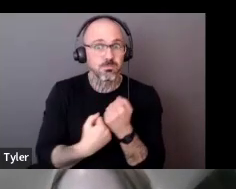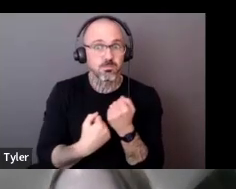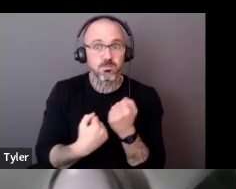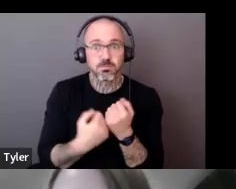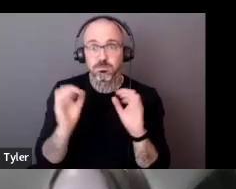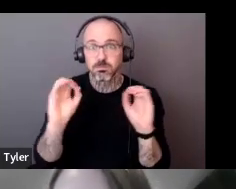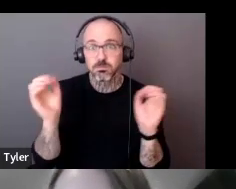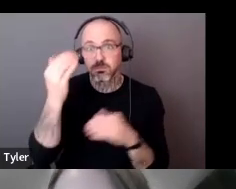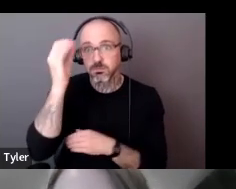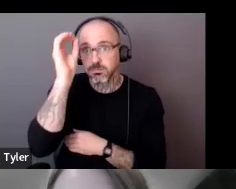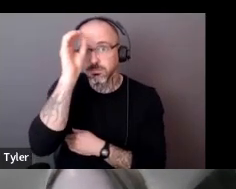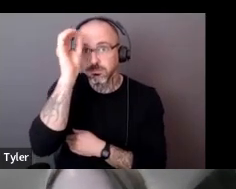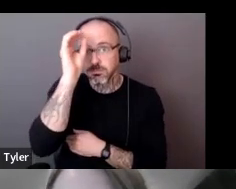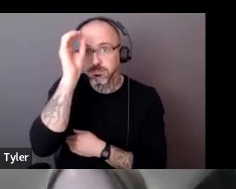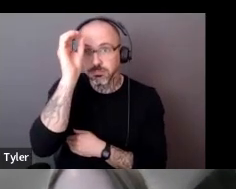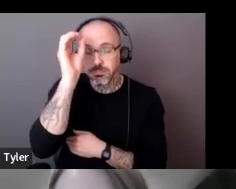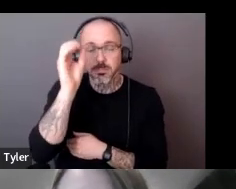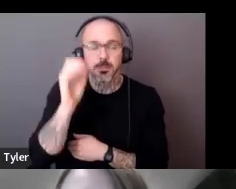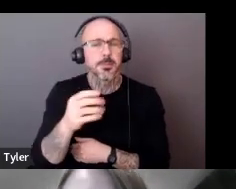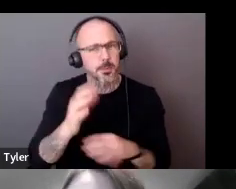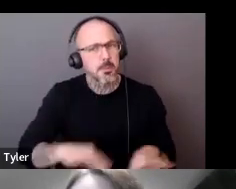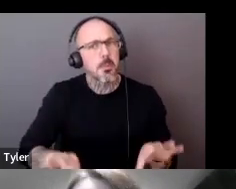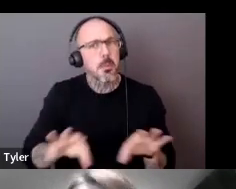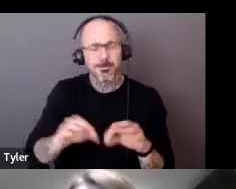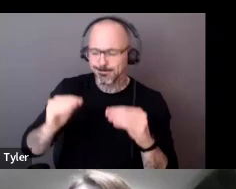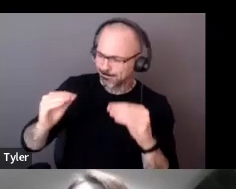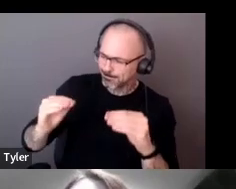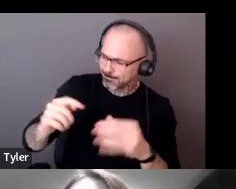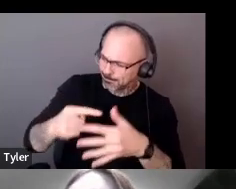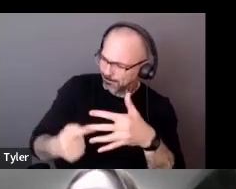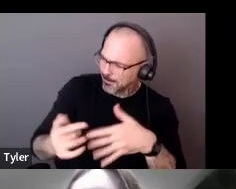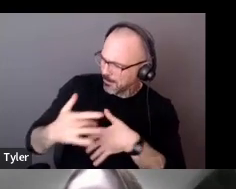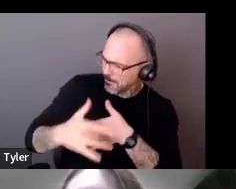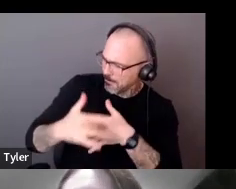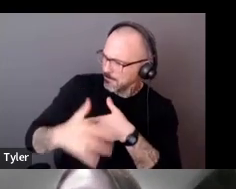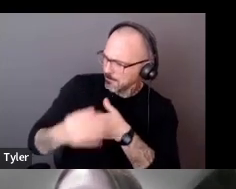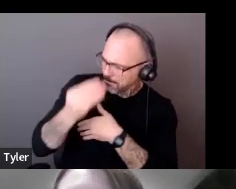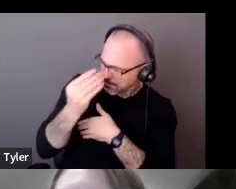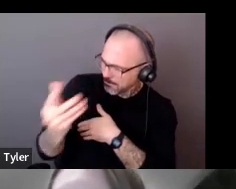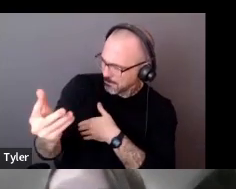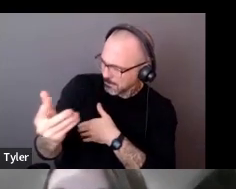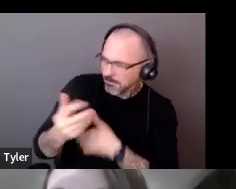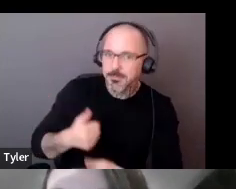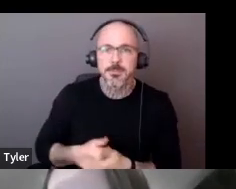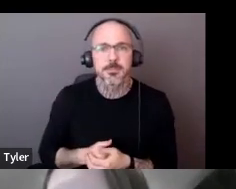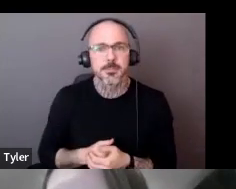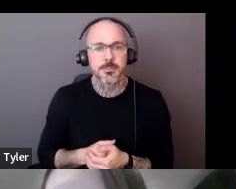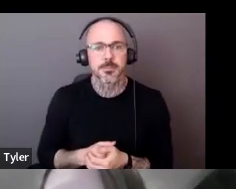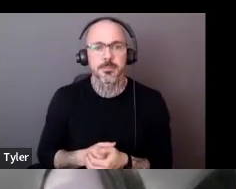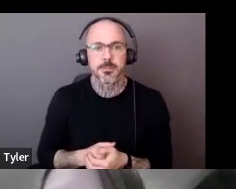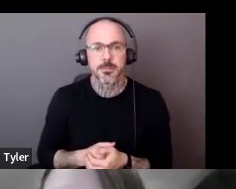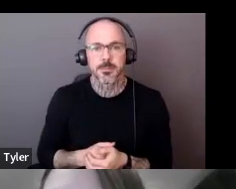education of what's out there is important, but in order to get the education